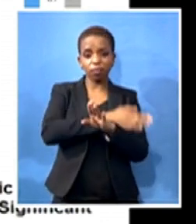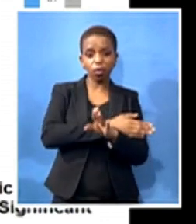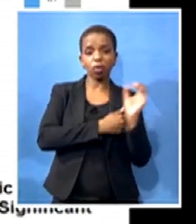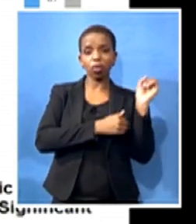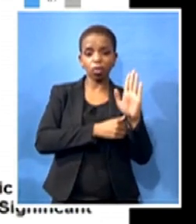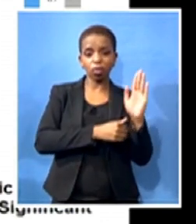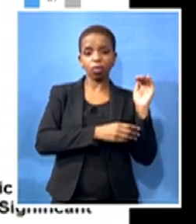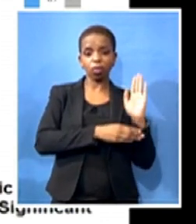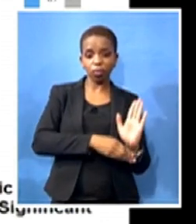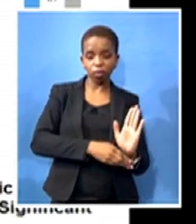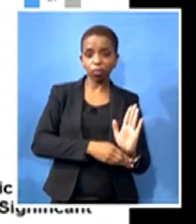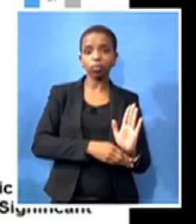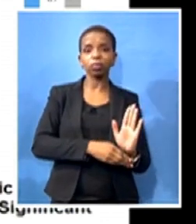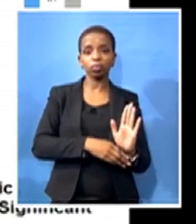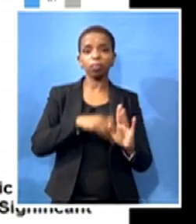gender